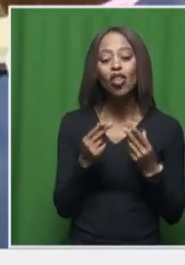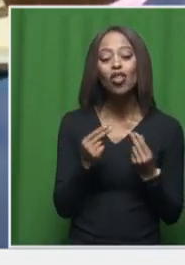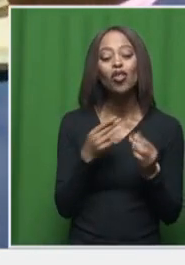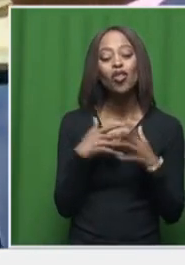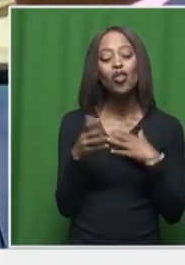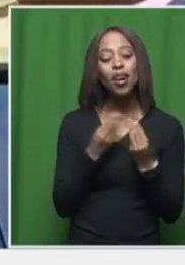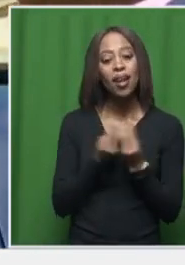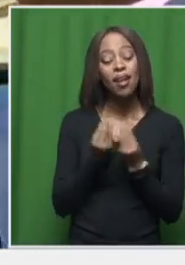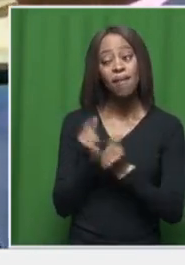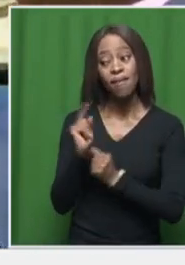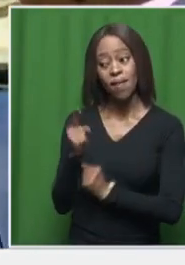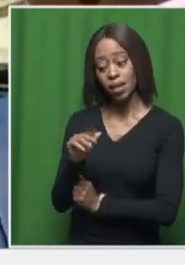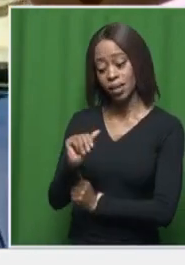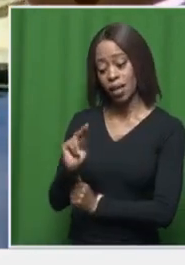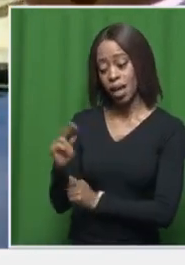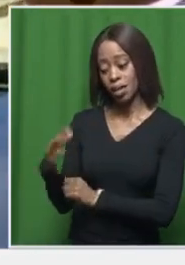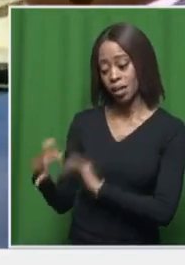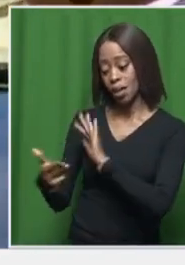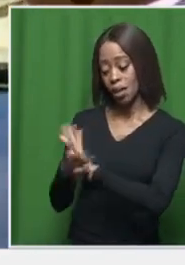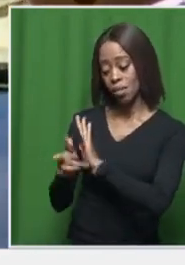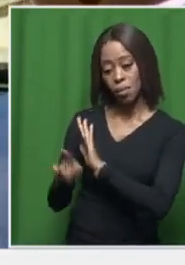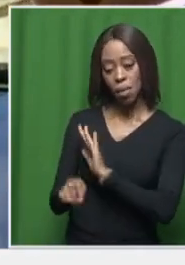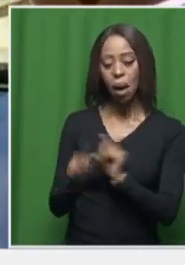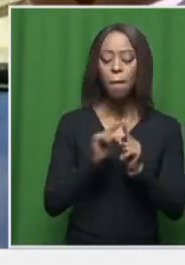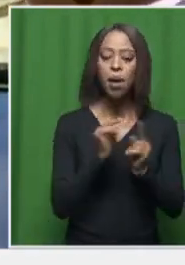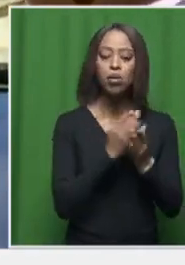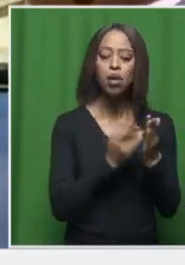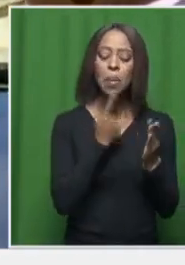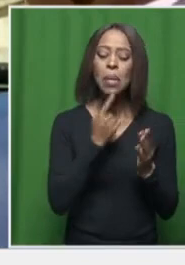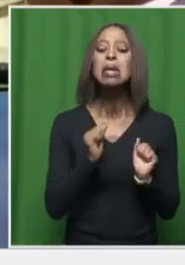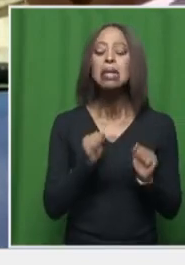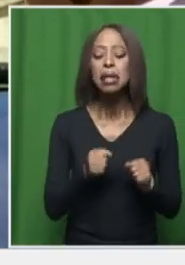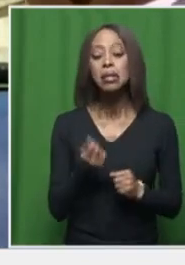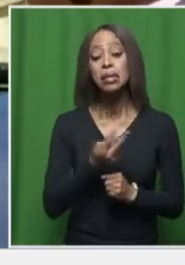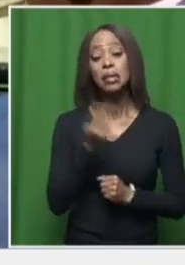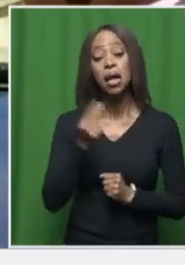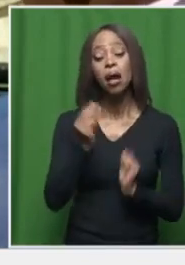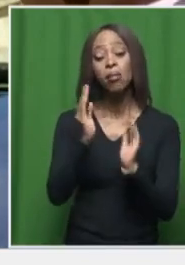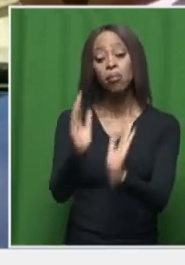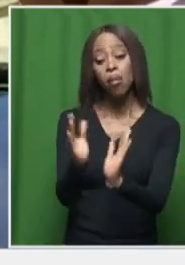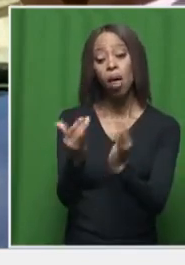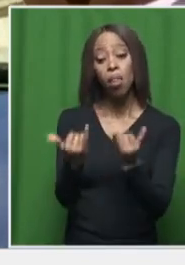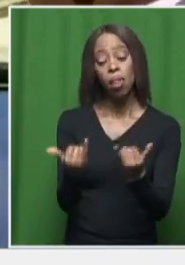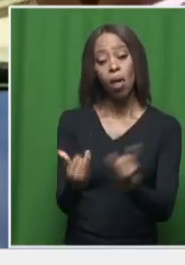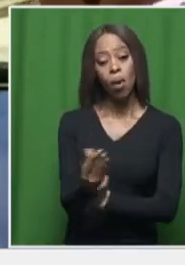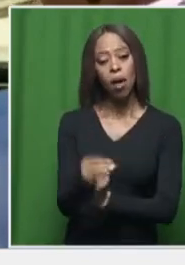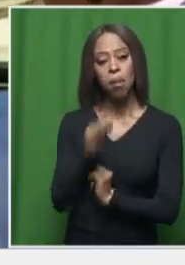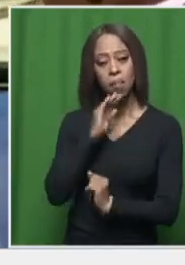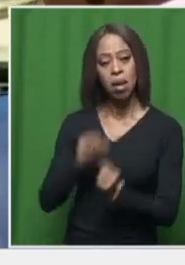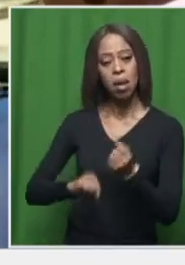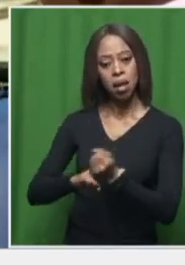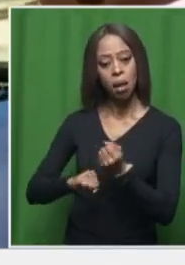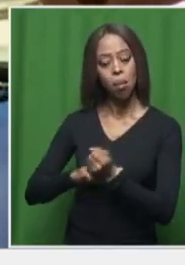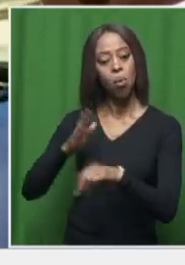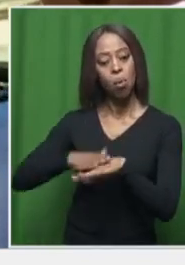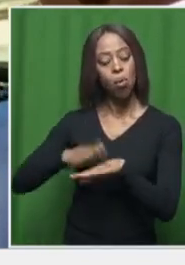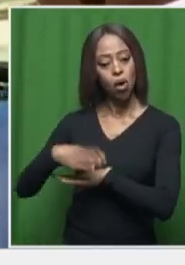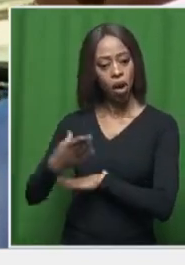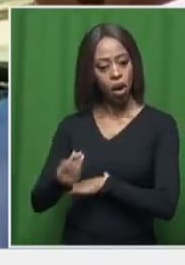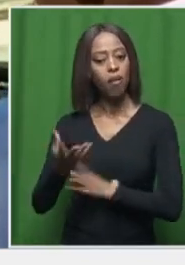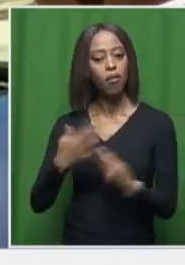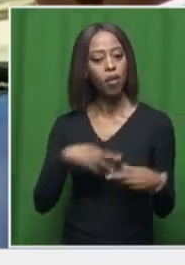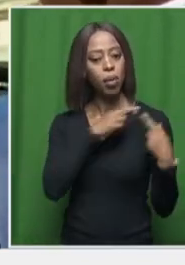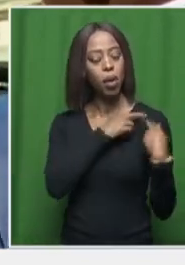without the endorsement of his party. And a number of people have said, but he's got now a second term, and so therefore he's got a renewed mandate.